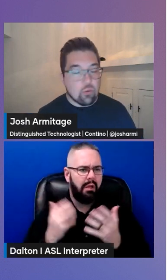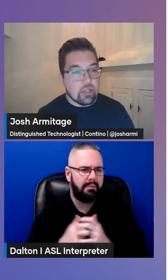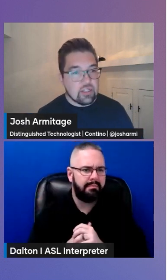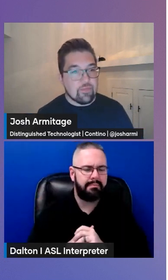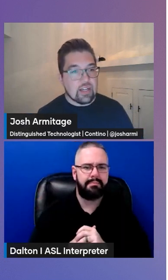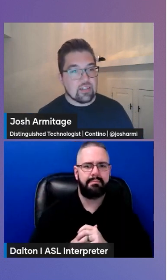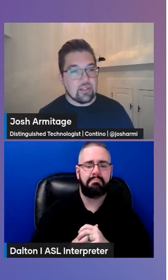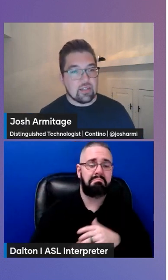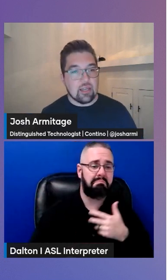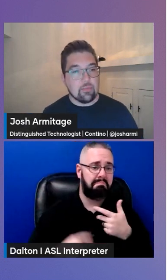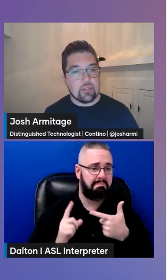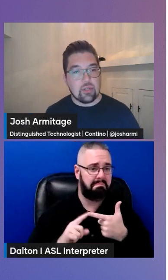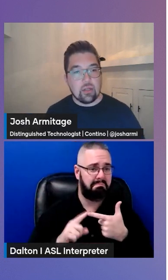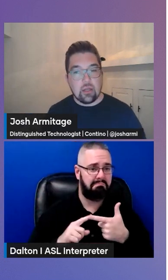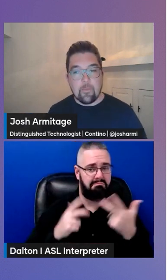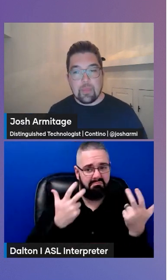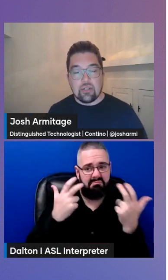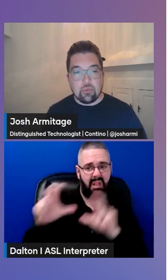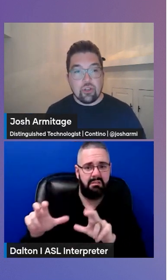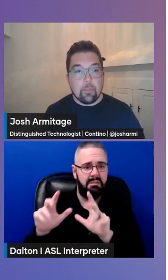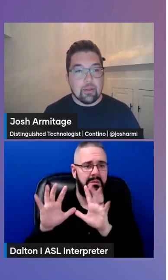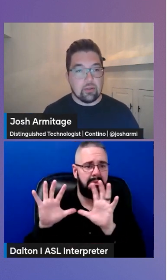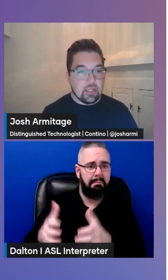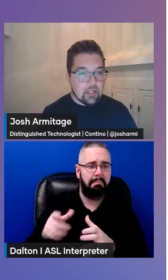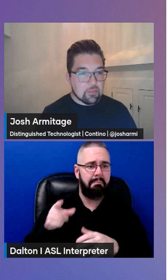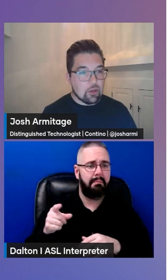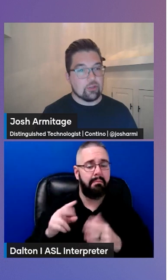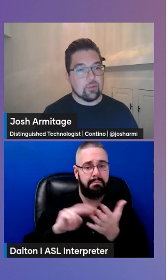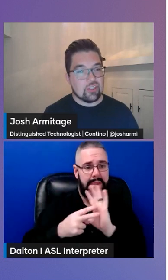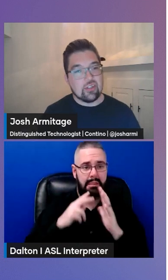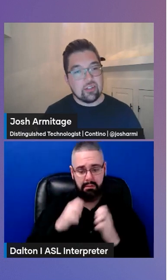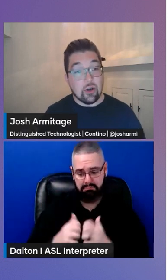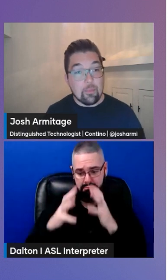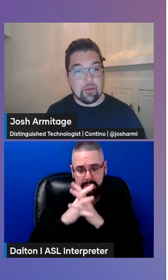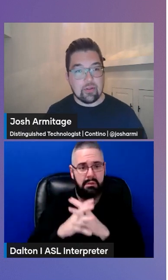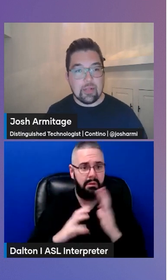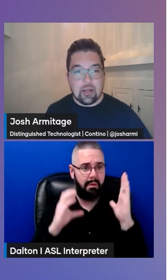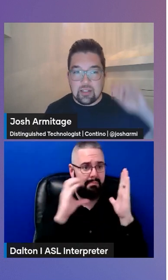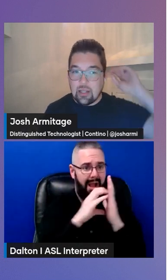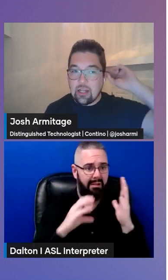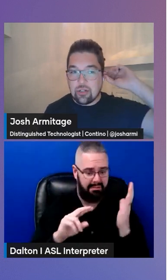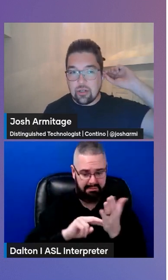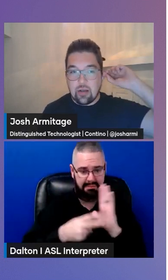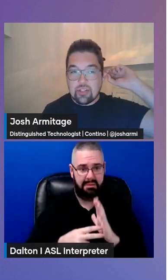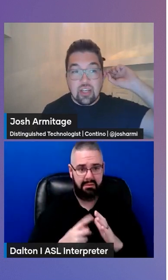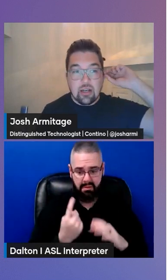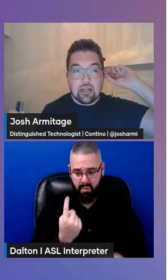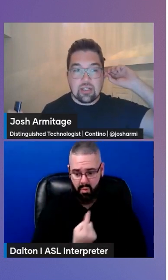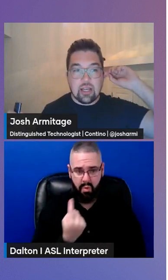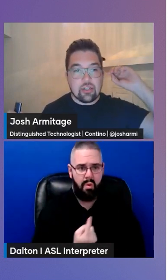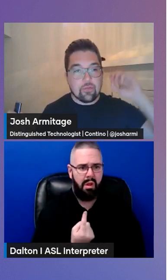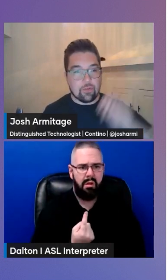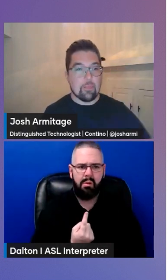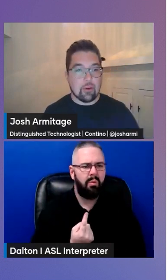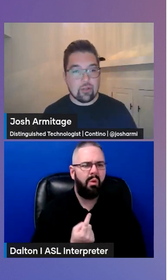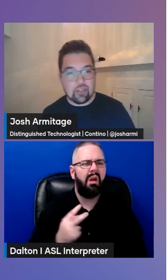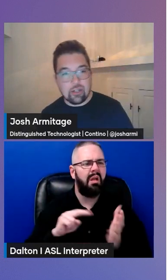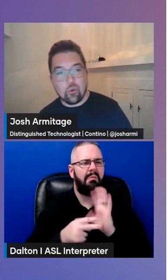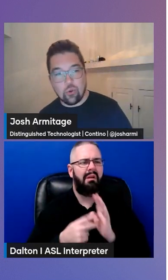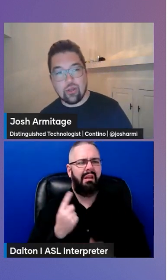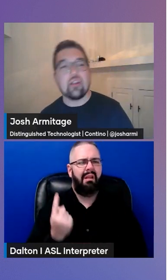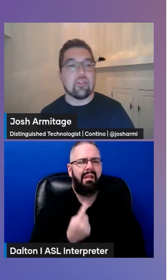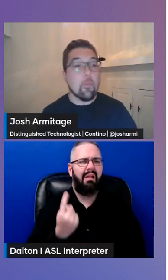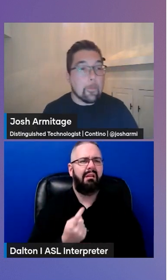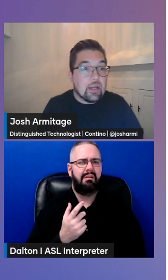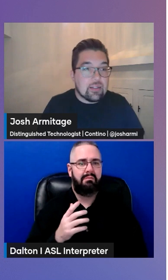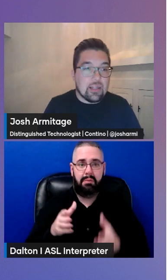Another one is invest into teams. So when you're building these modules, don't build them in isolation. I was saying isolation from a person in a